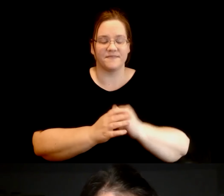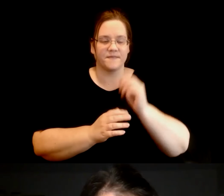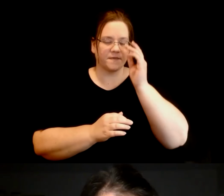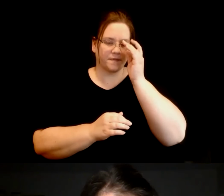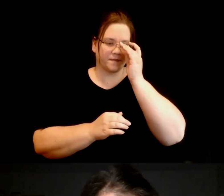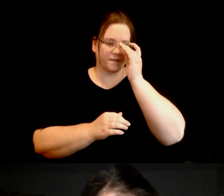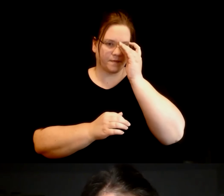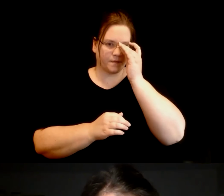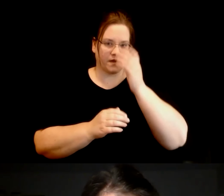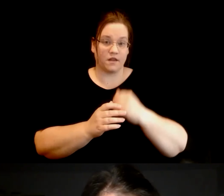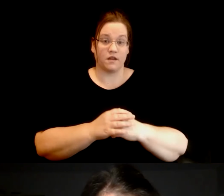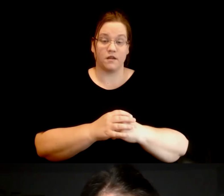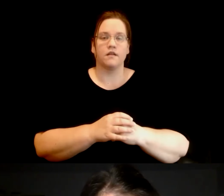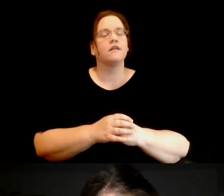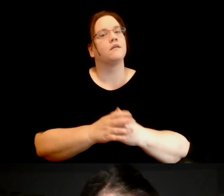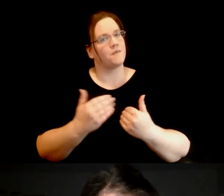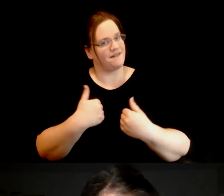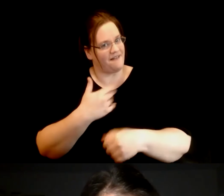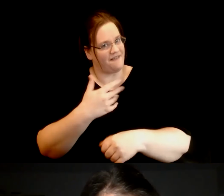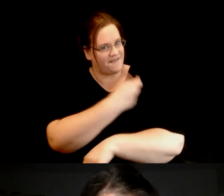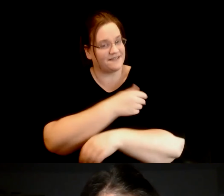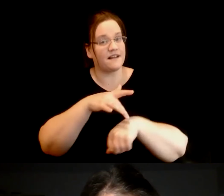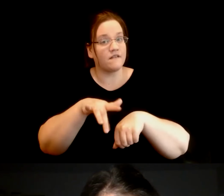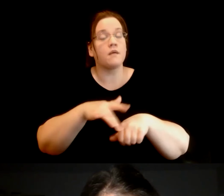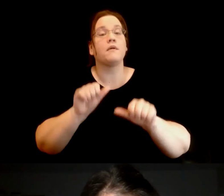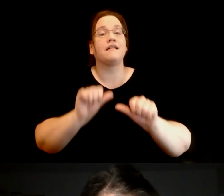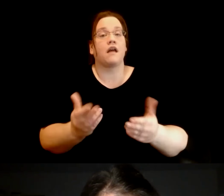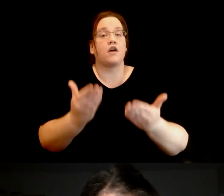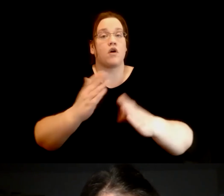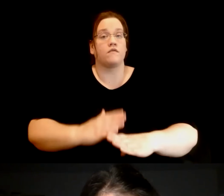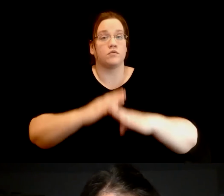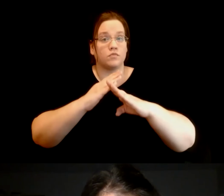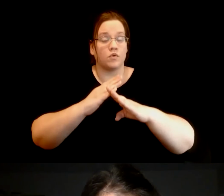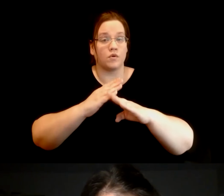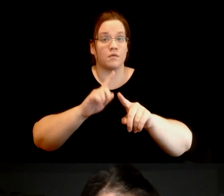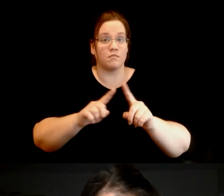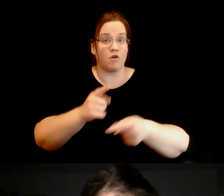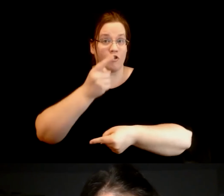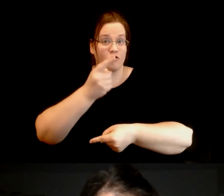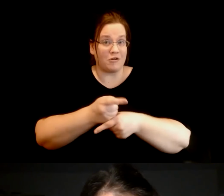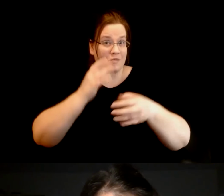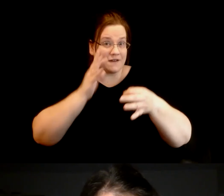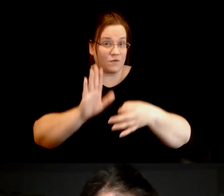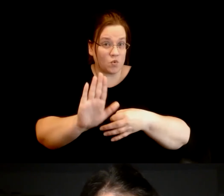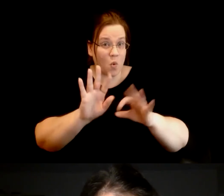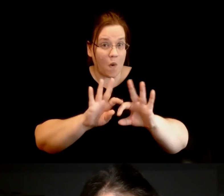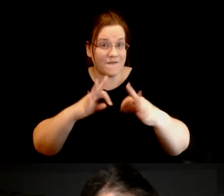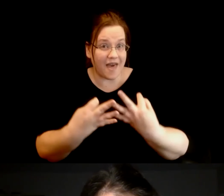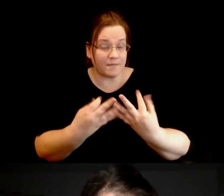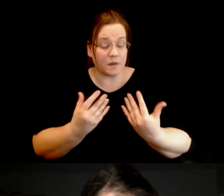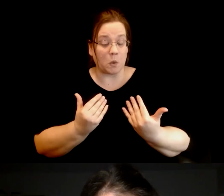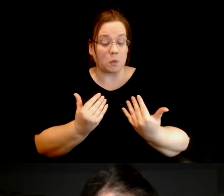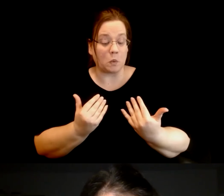I think, we do have a vaccine available now. We can offer protection now, but if the right choice for your family is to wait a little